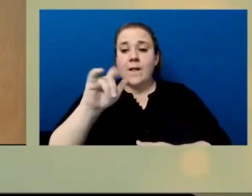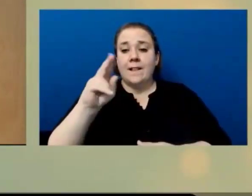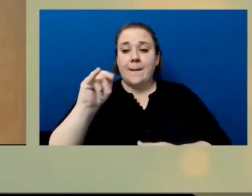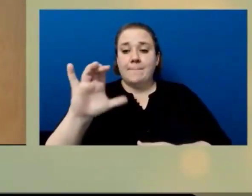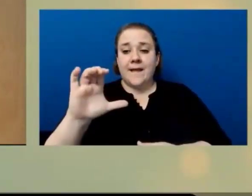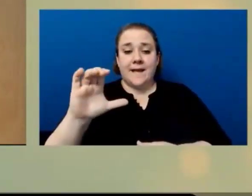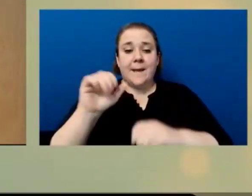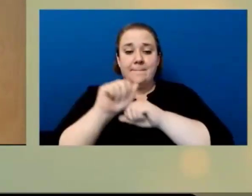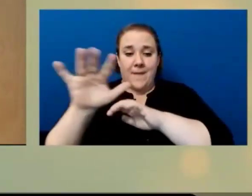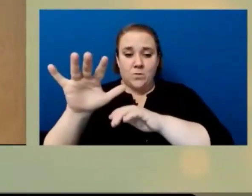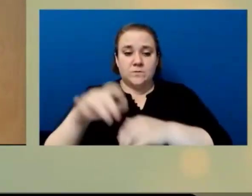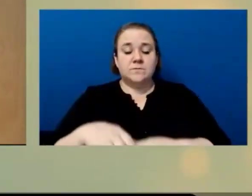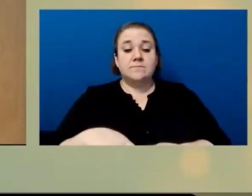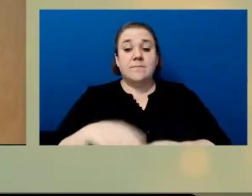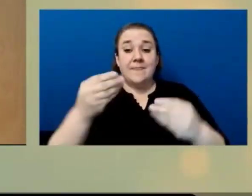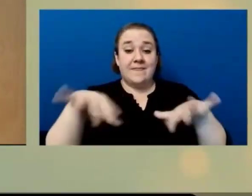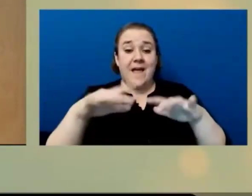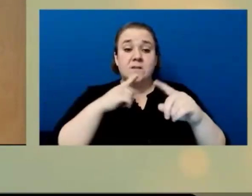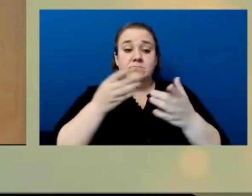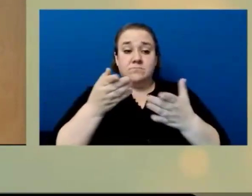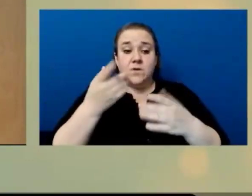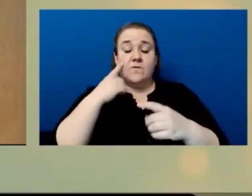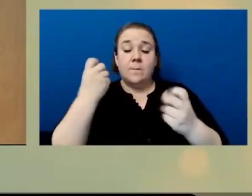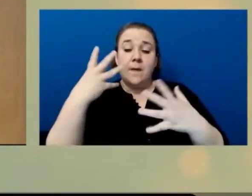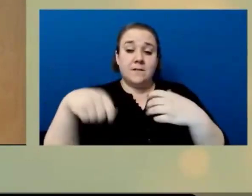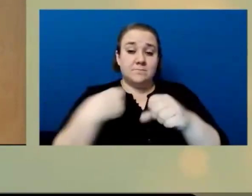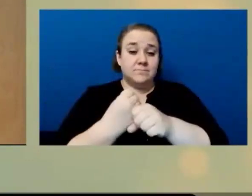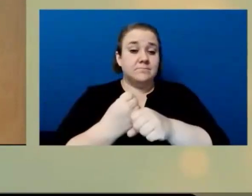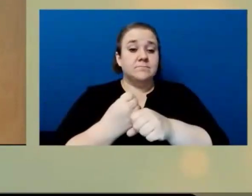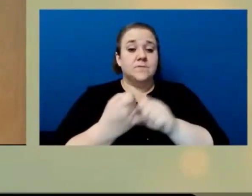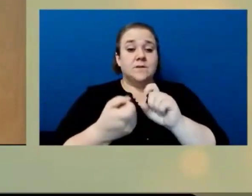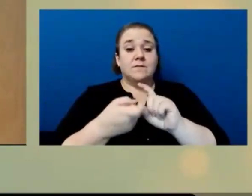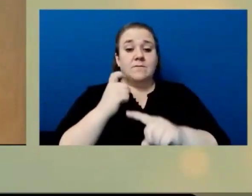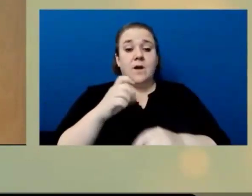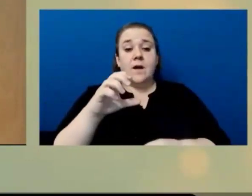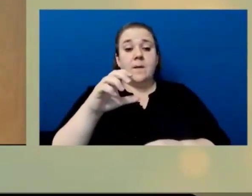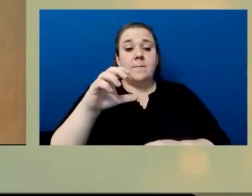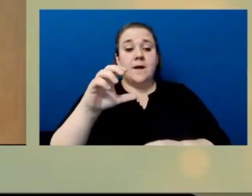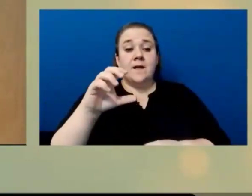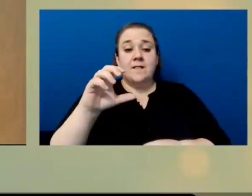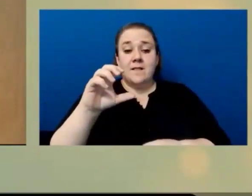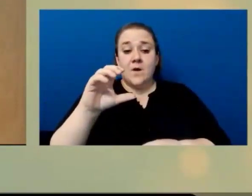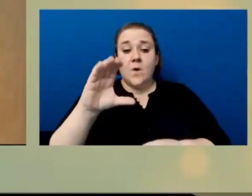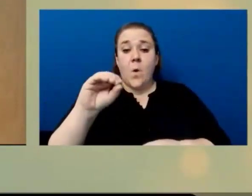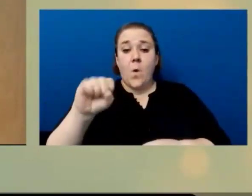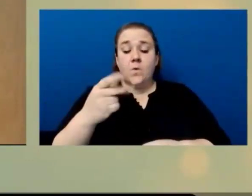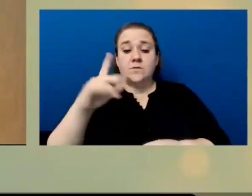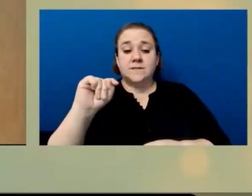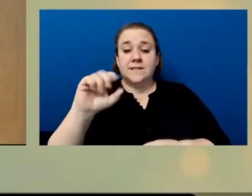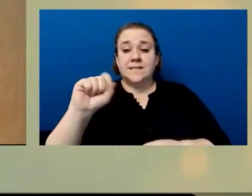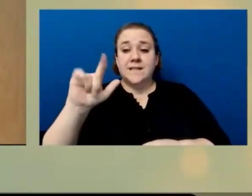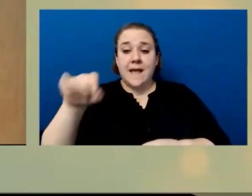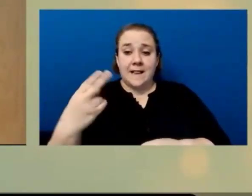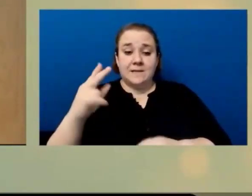Mountain Ranges. The land I join you from has been stewarded for countless generations by the Snohomish tribe and the Coast